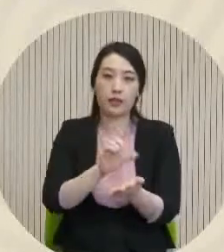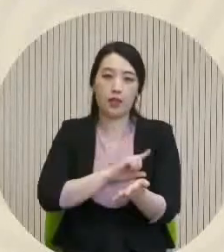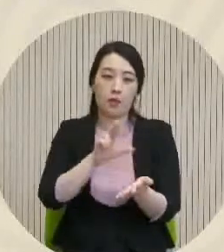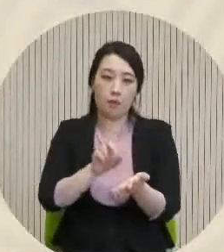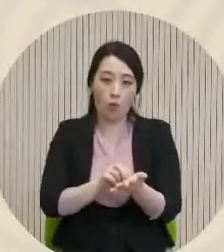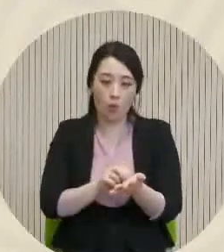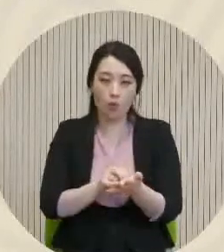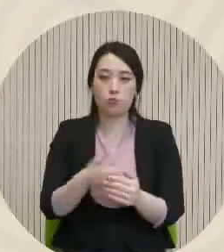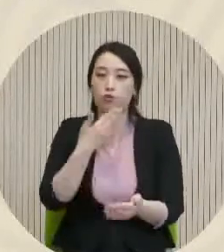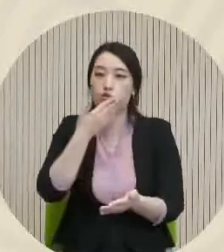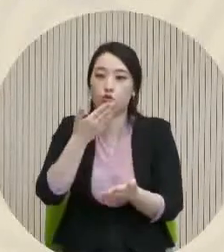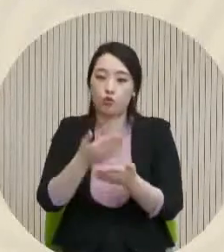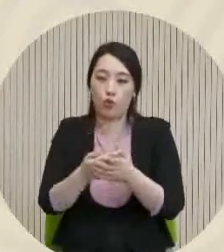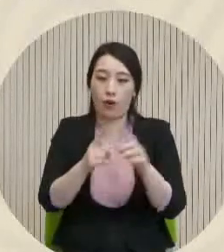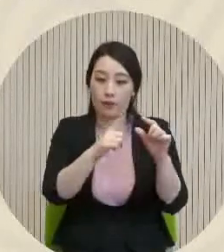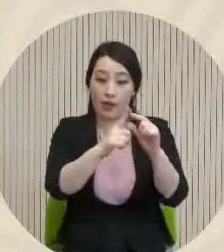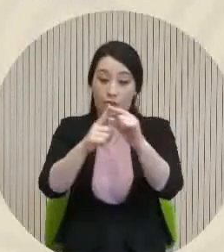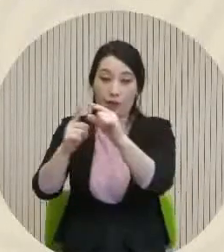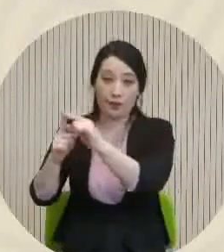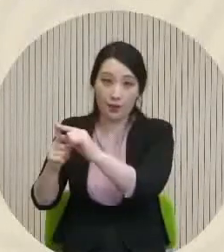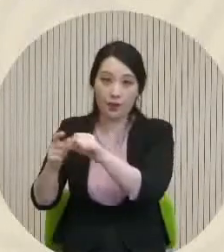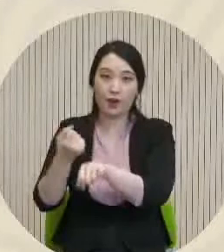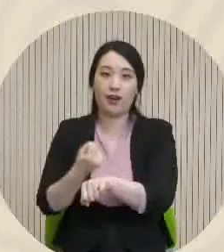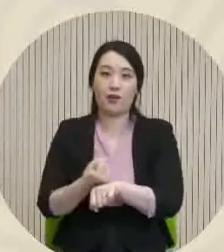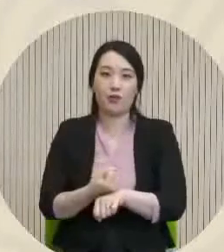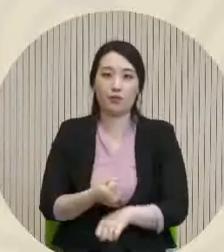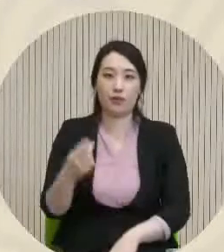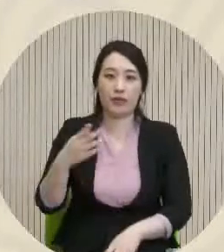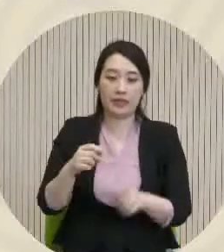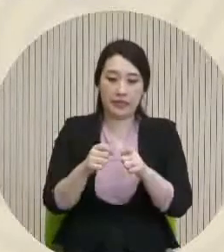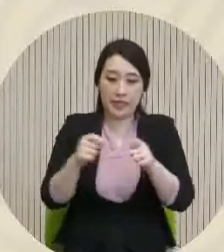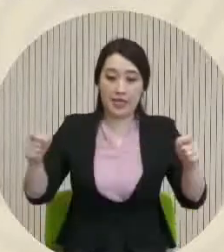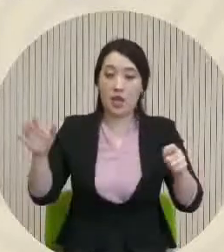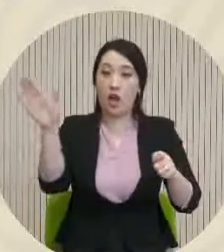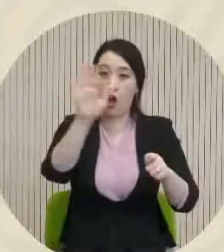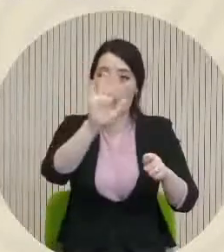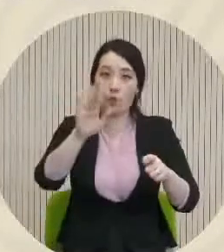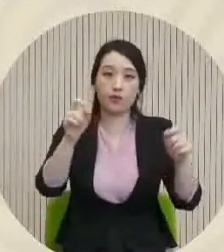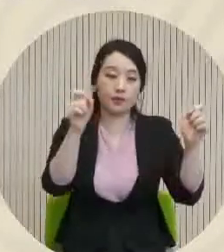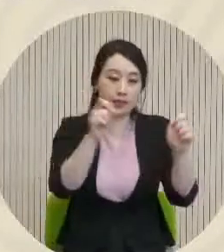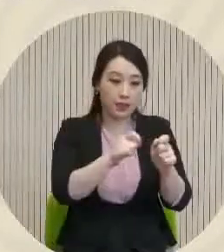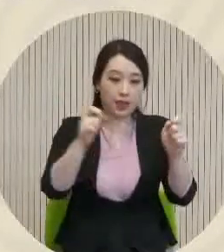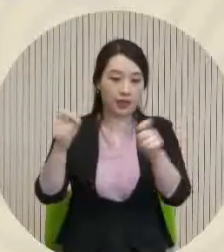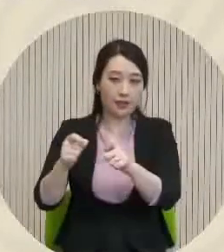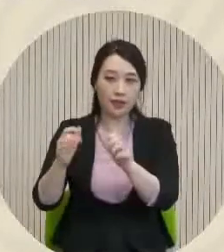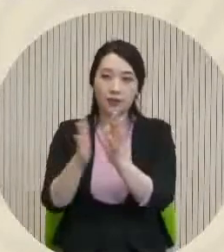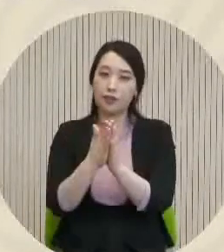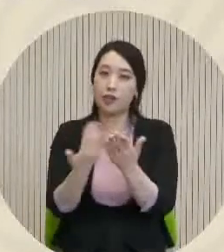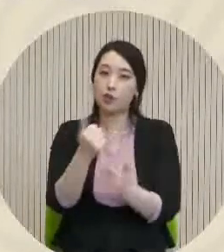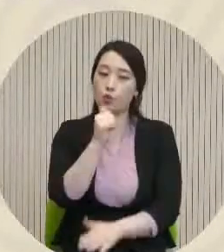and the keywords and the main ideas of the books are shared, and it is a short